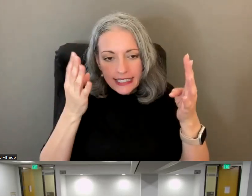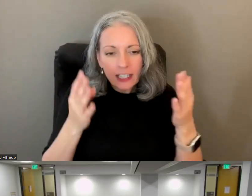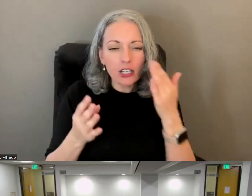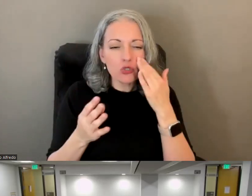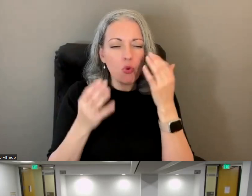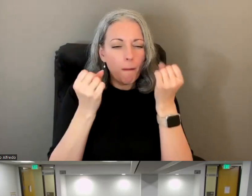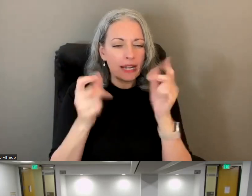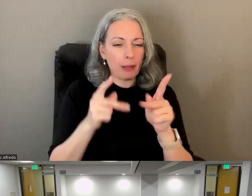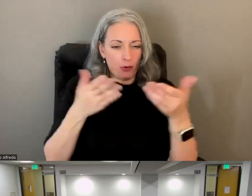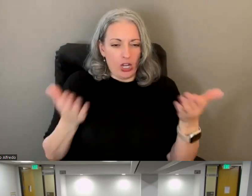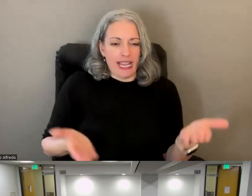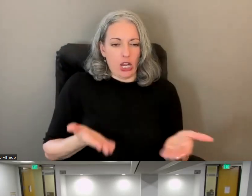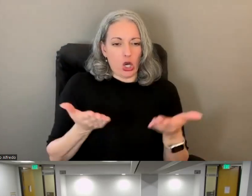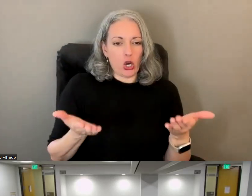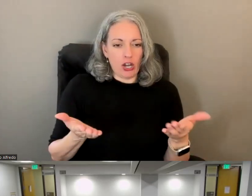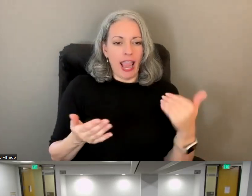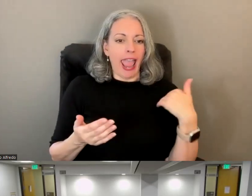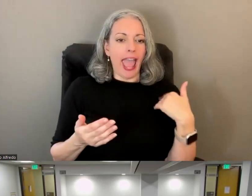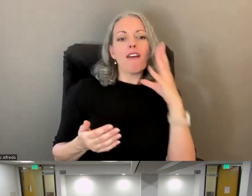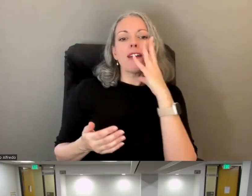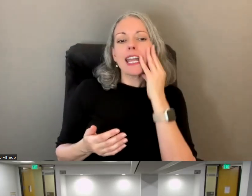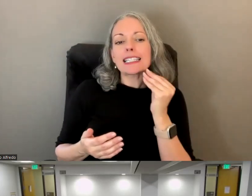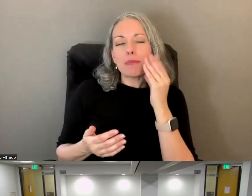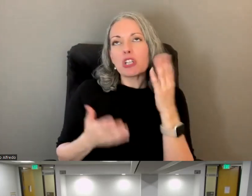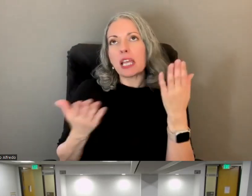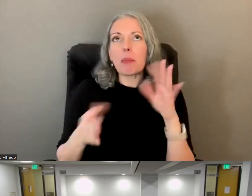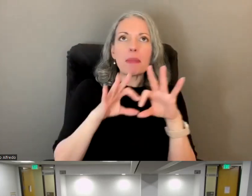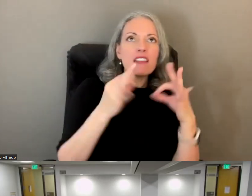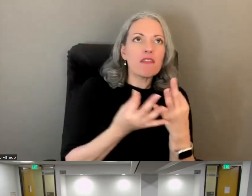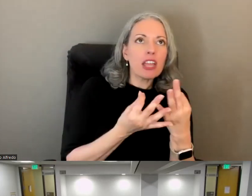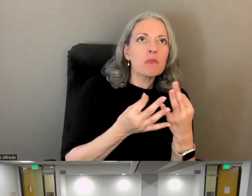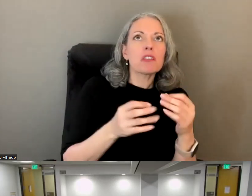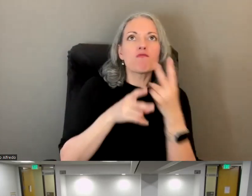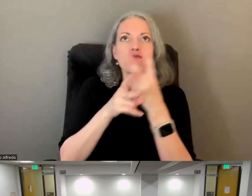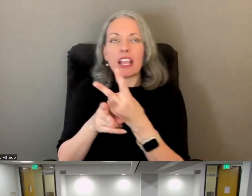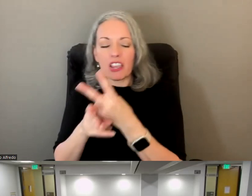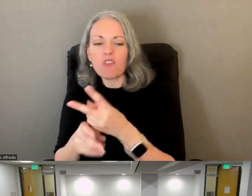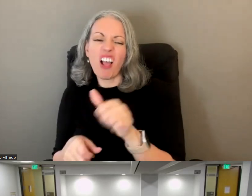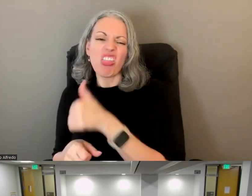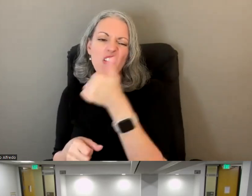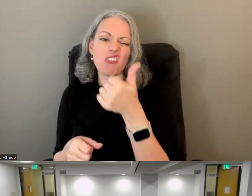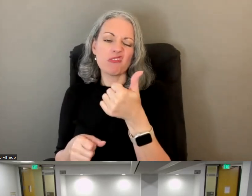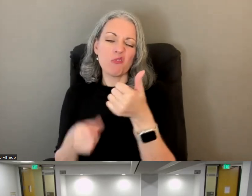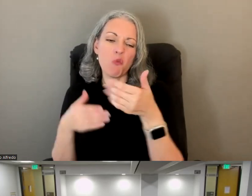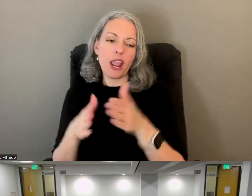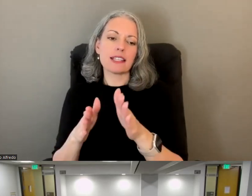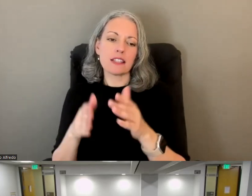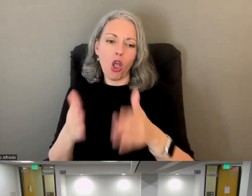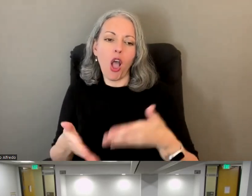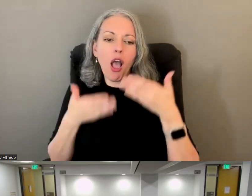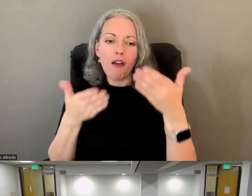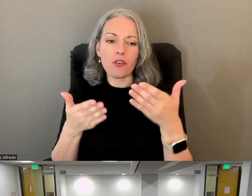people here have experience as a family member or provider and others. And I think we could offer